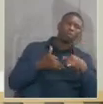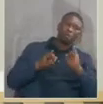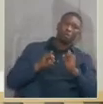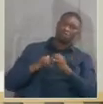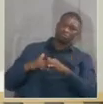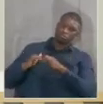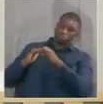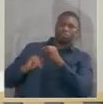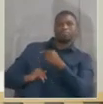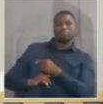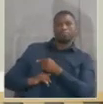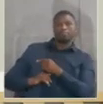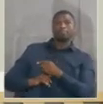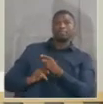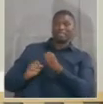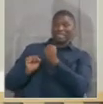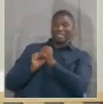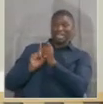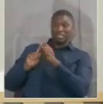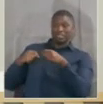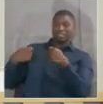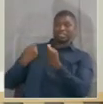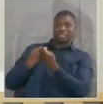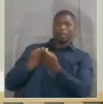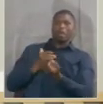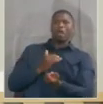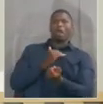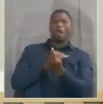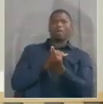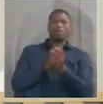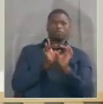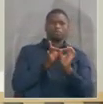It was established as an ad hoc